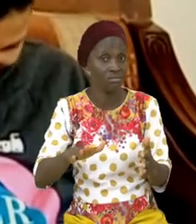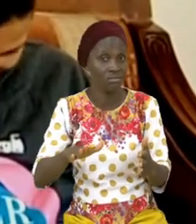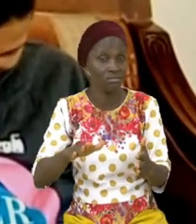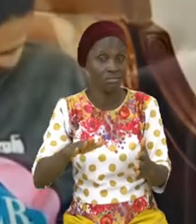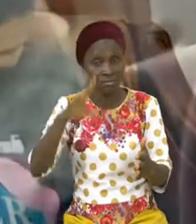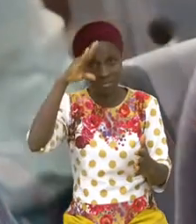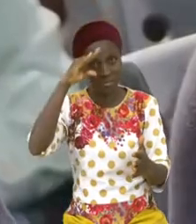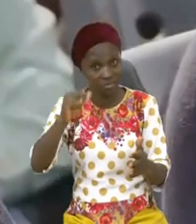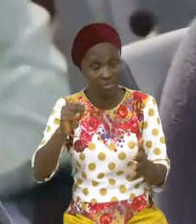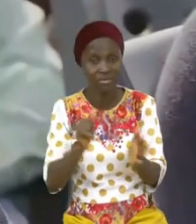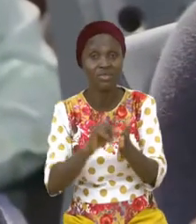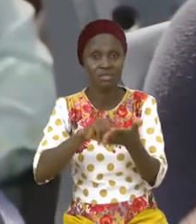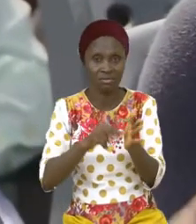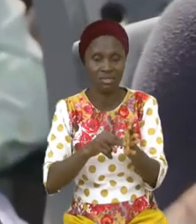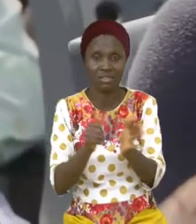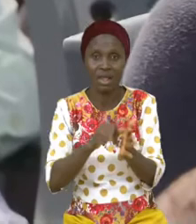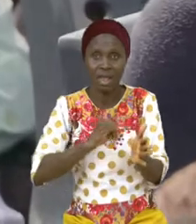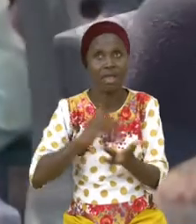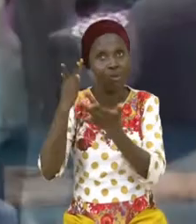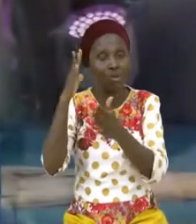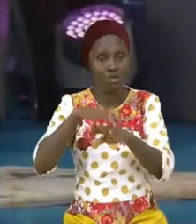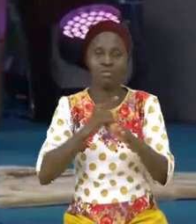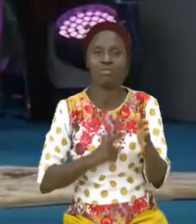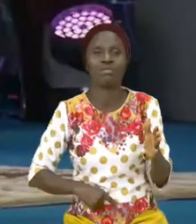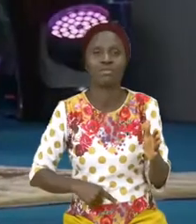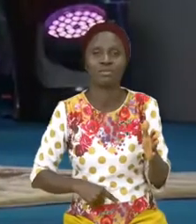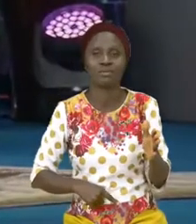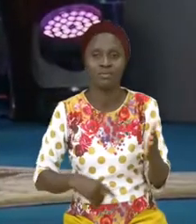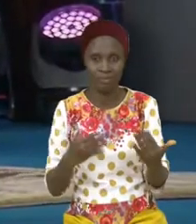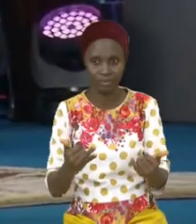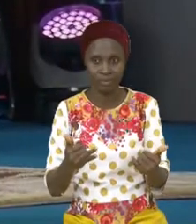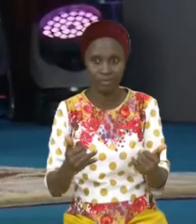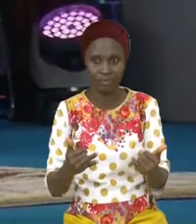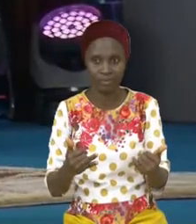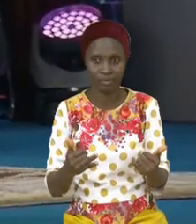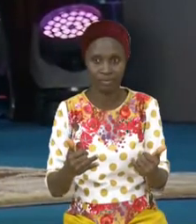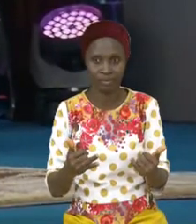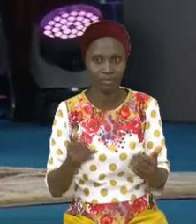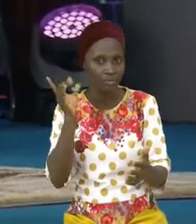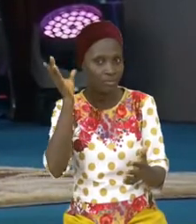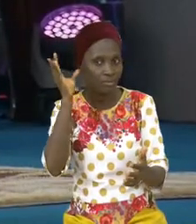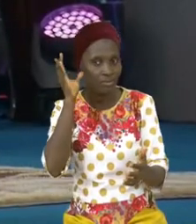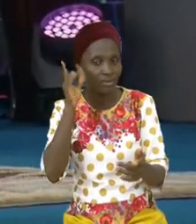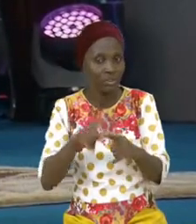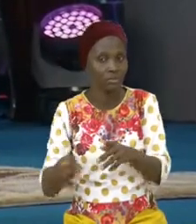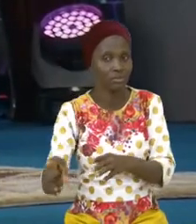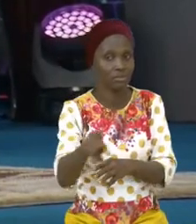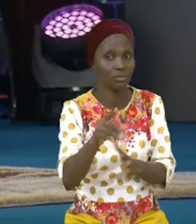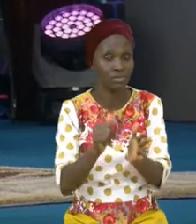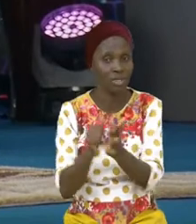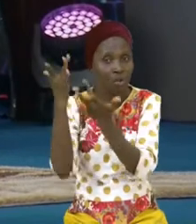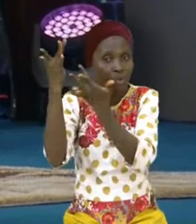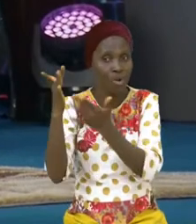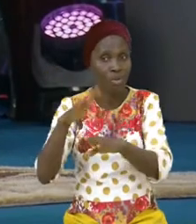means that i wait on the lord now look at this but they that wage upon the